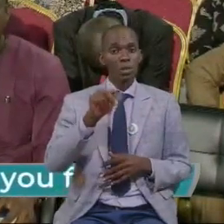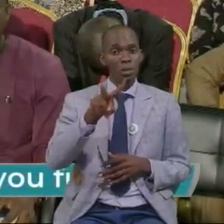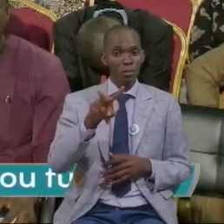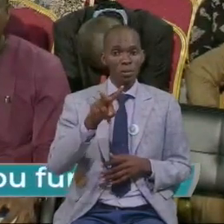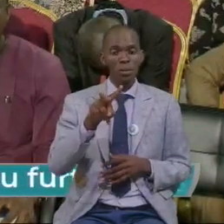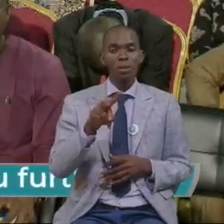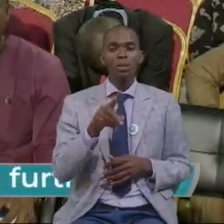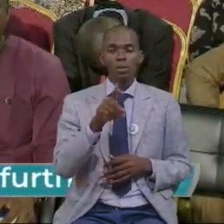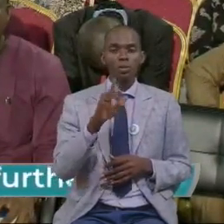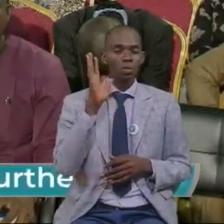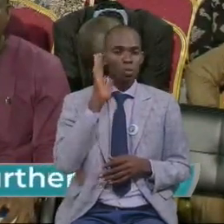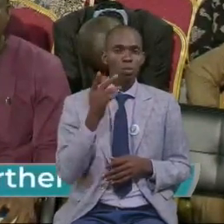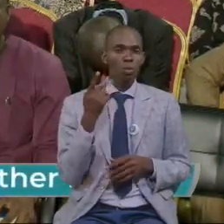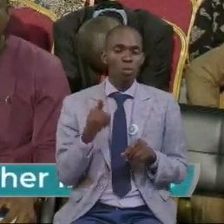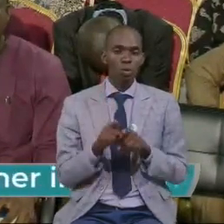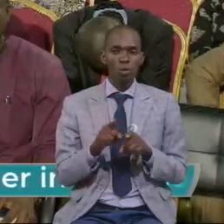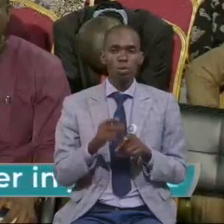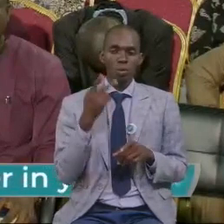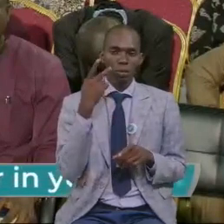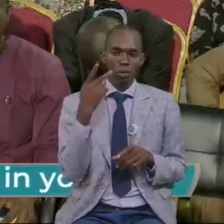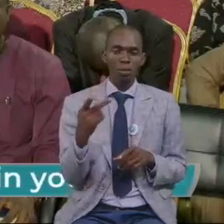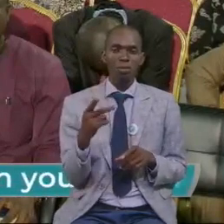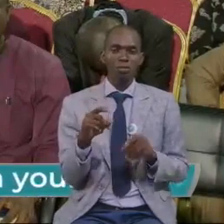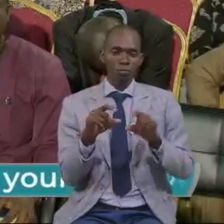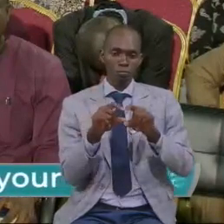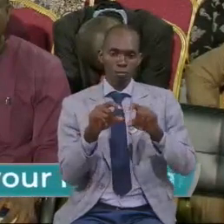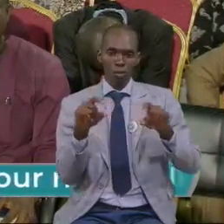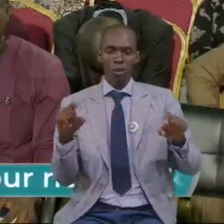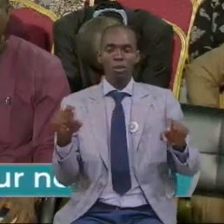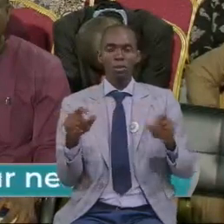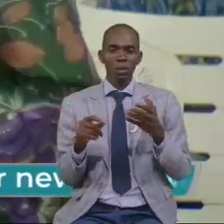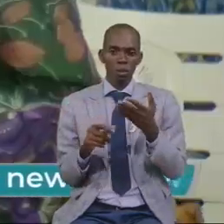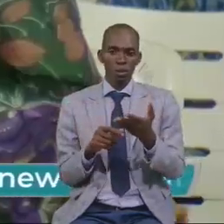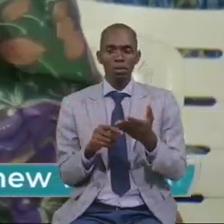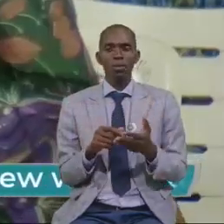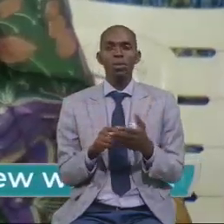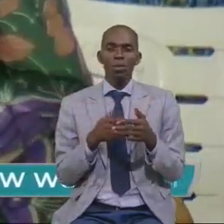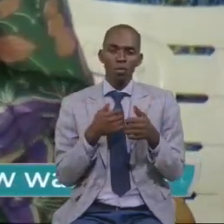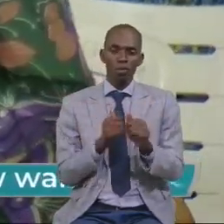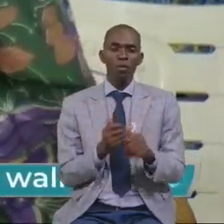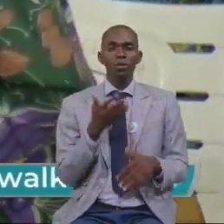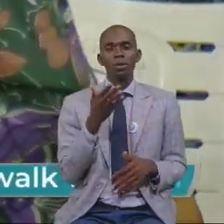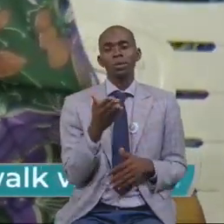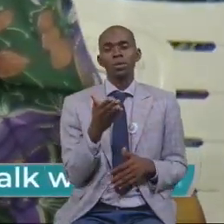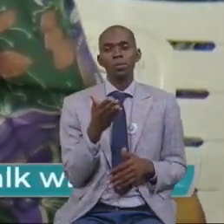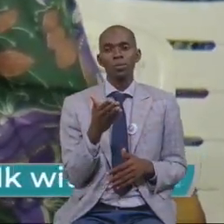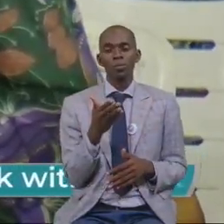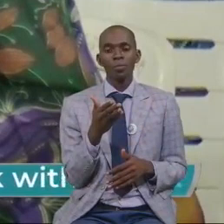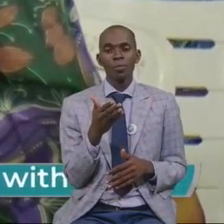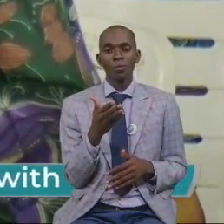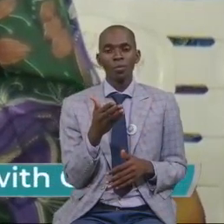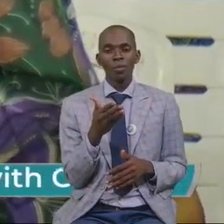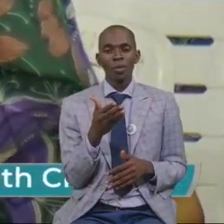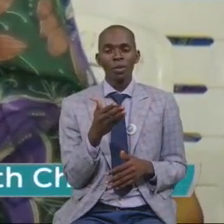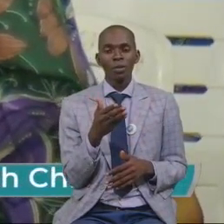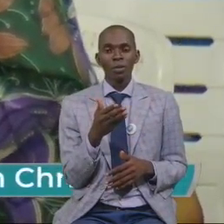well. Those of us on radio, the number is being dictated to us right there on the